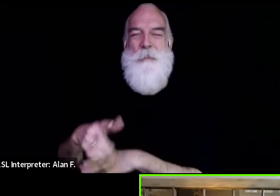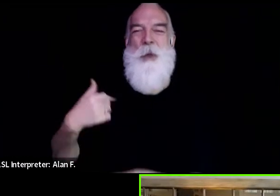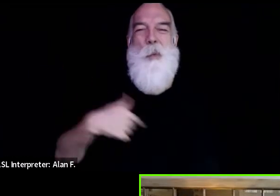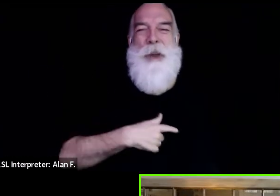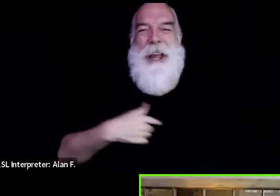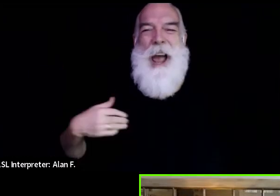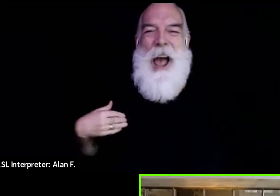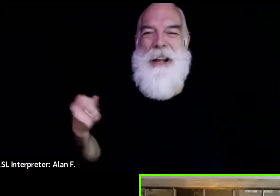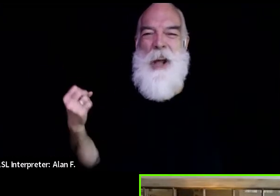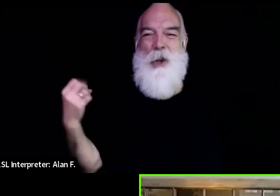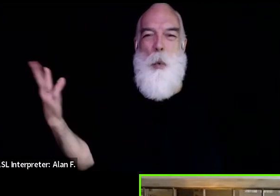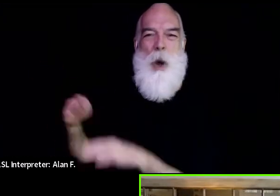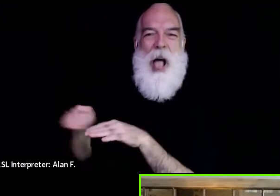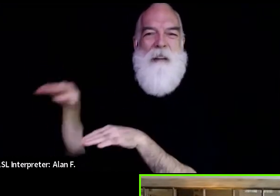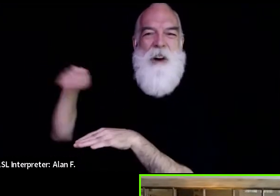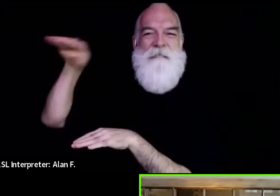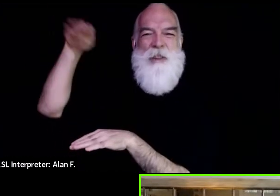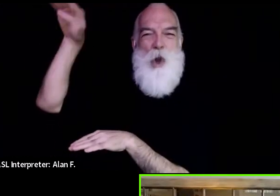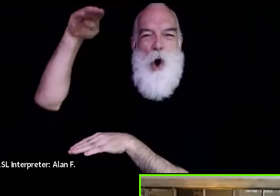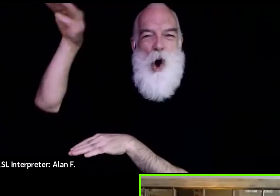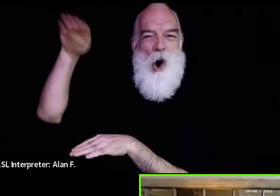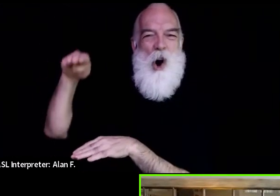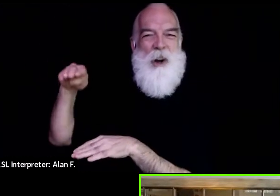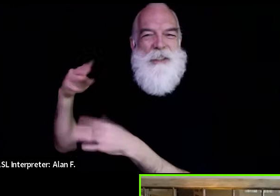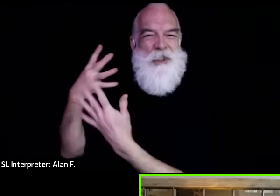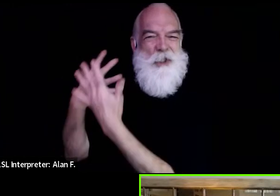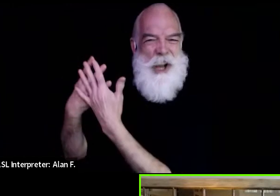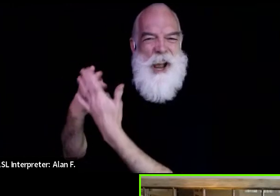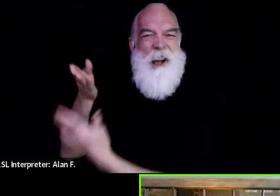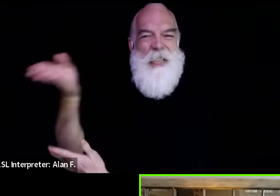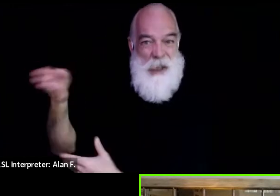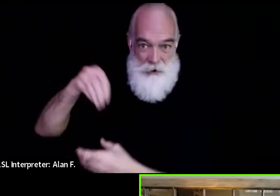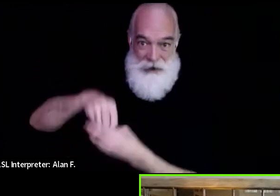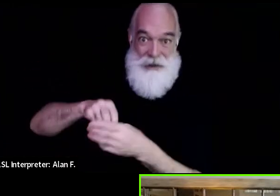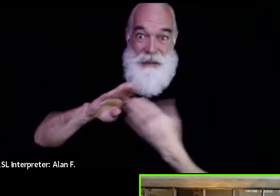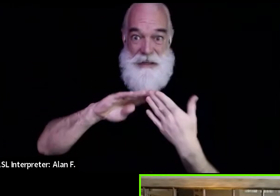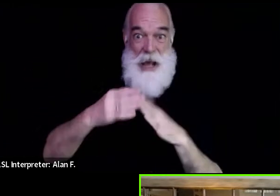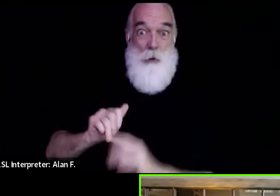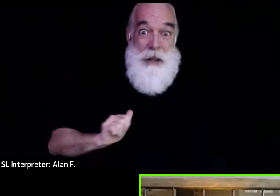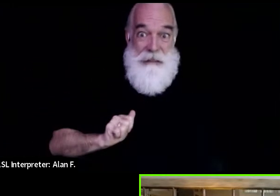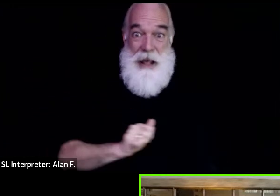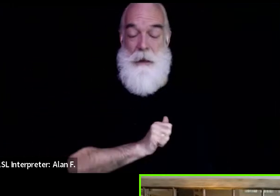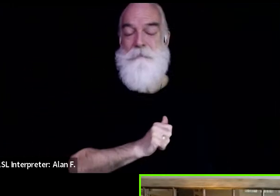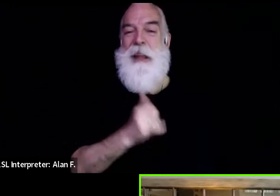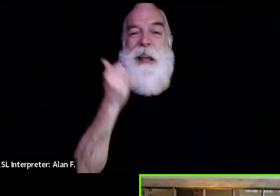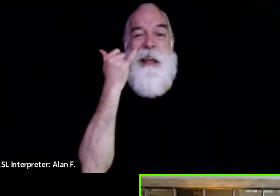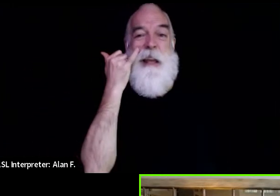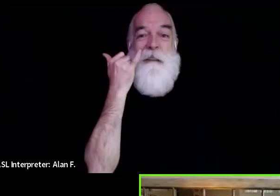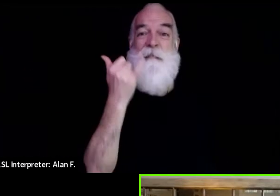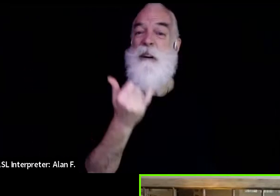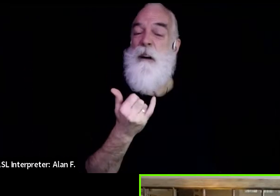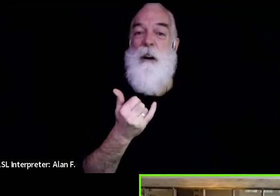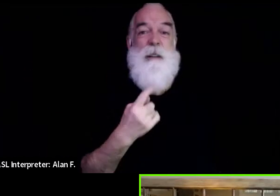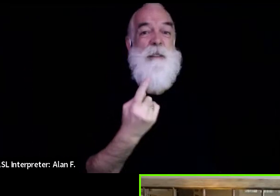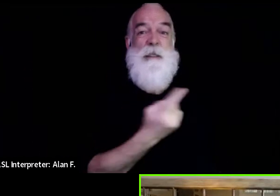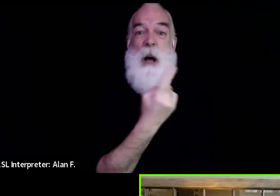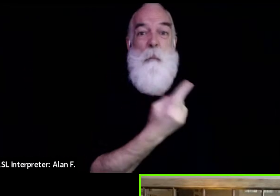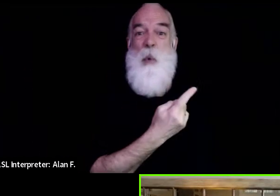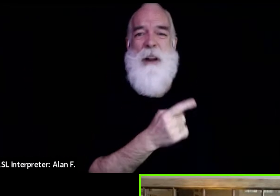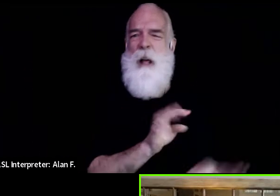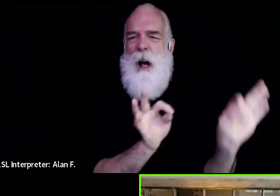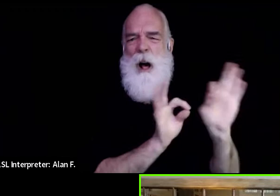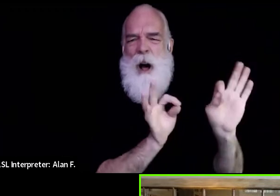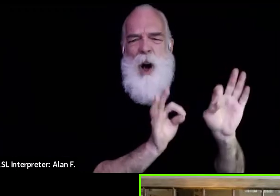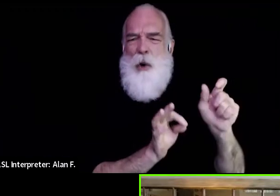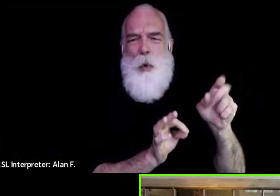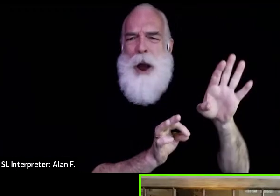12-story jail in the city of Atlanta. People who had been charged with petty crimes that could spend up to 6 months in